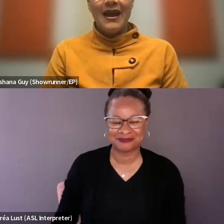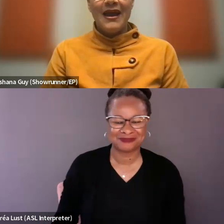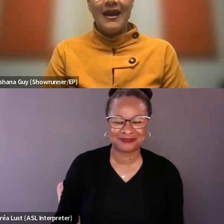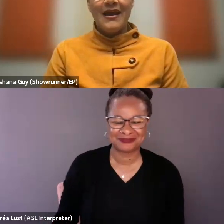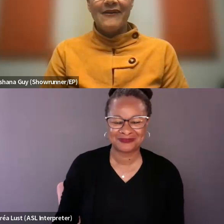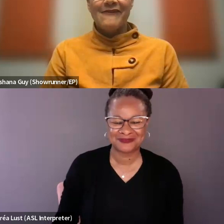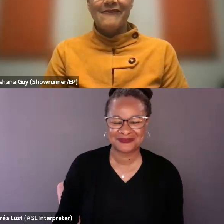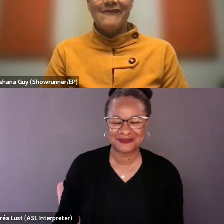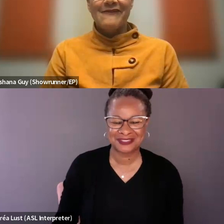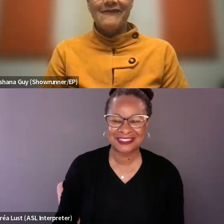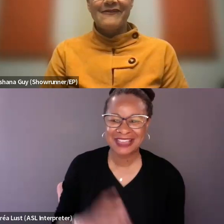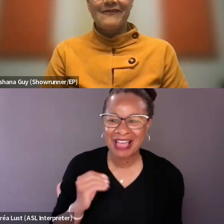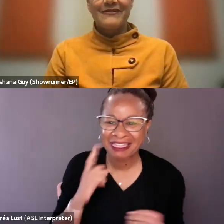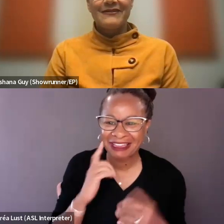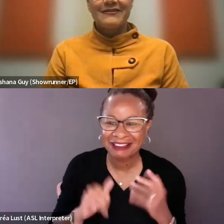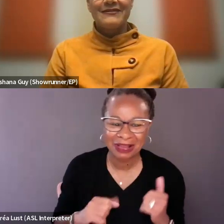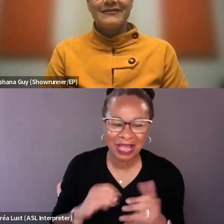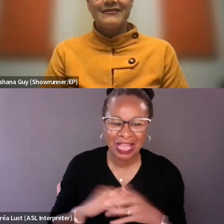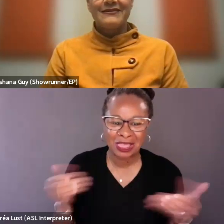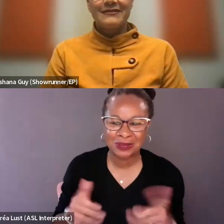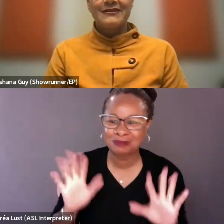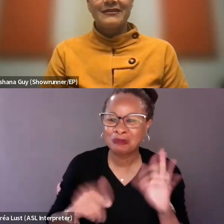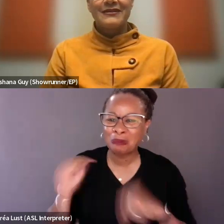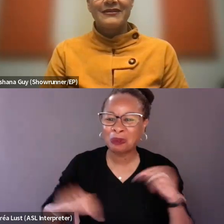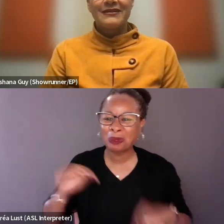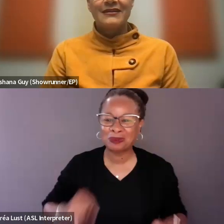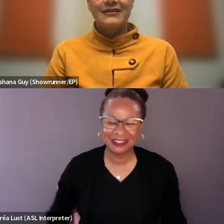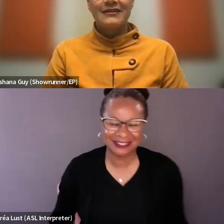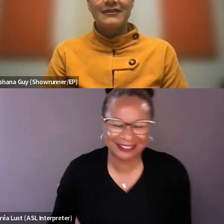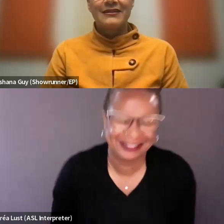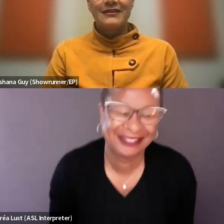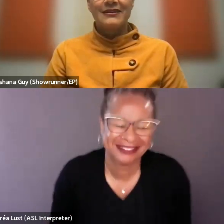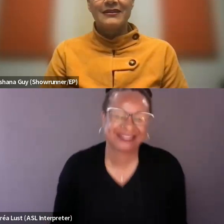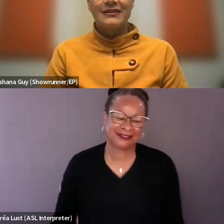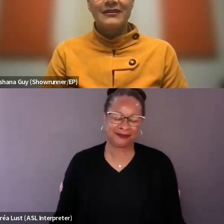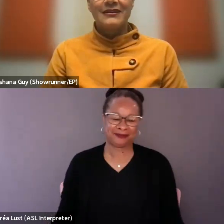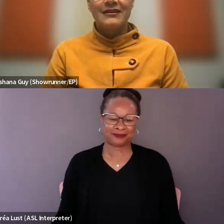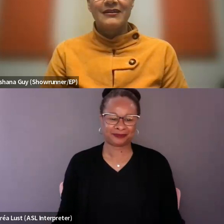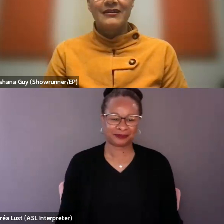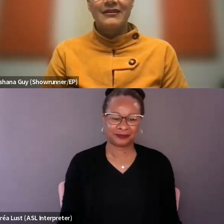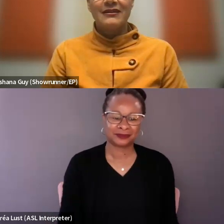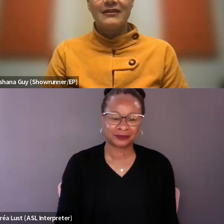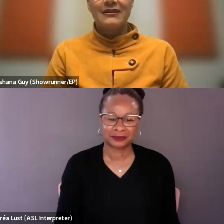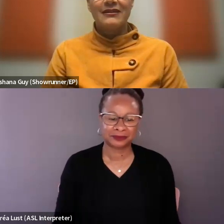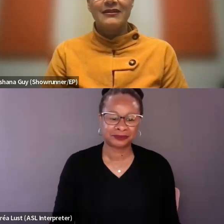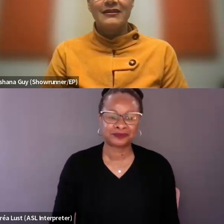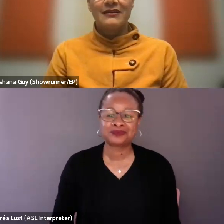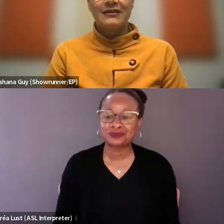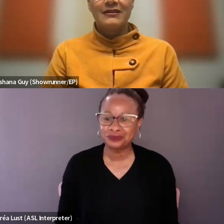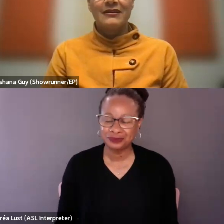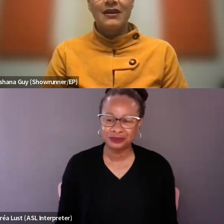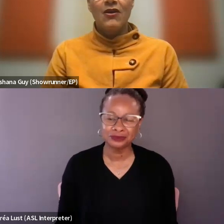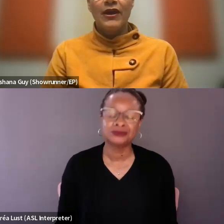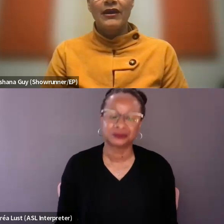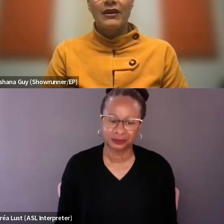And I was like, I think, so in the intro, sorry, let's do this one more time. But in the intro, Camelia will have introduced all three of